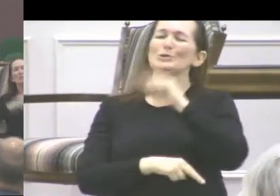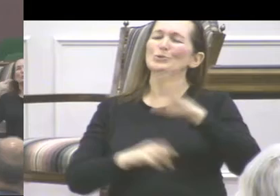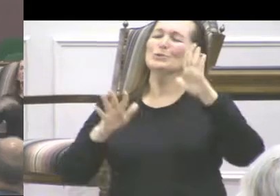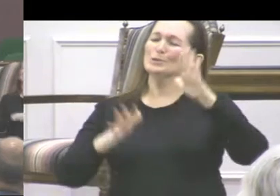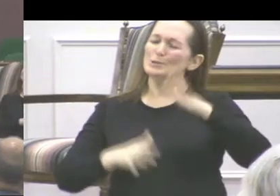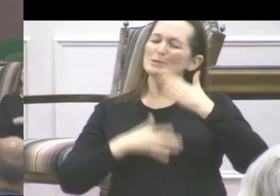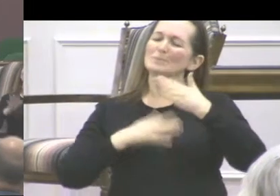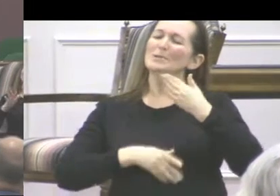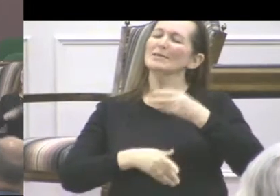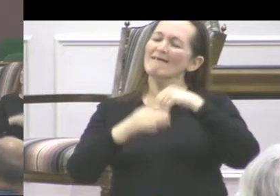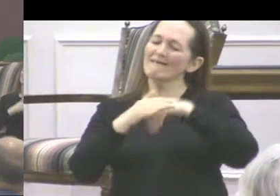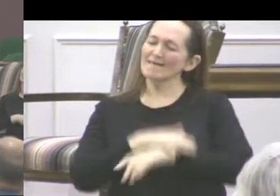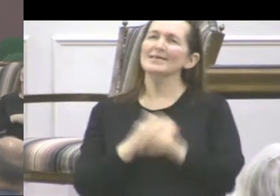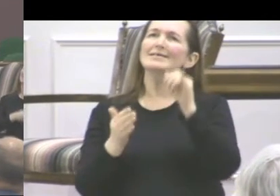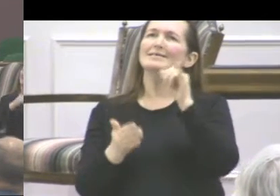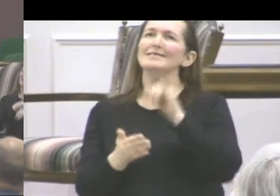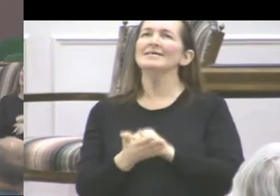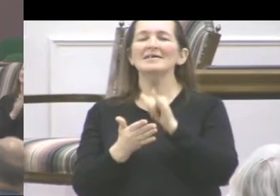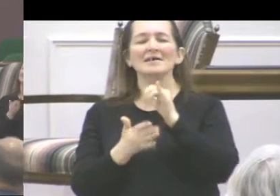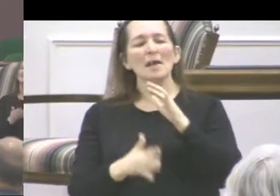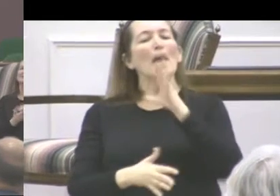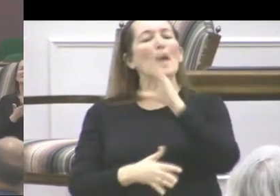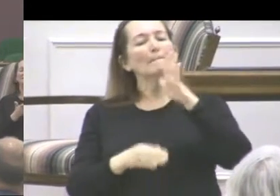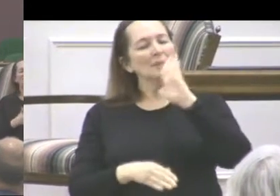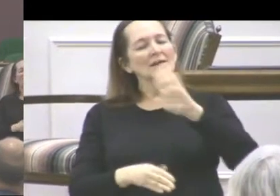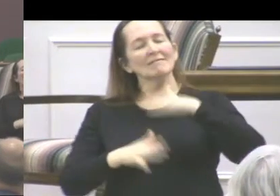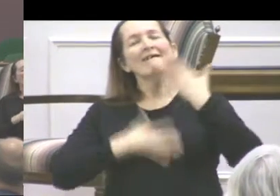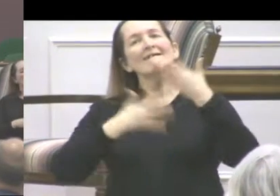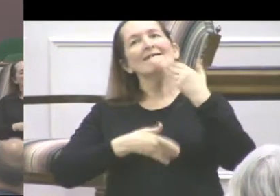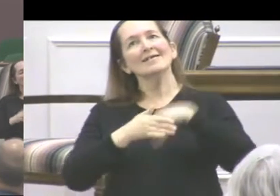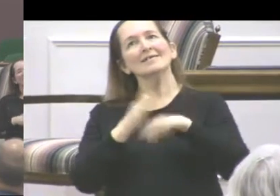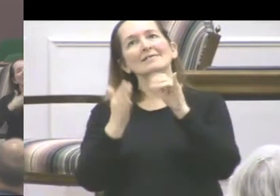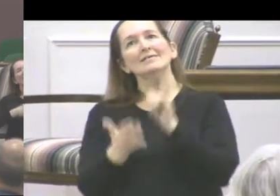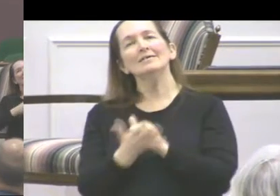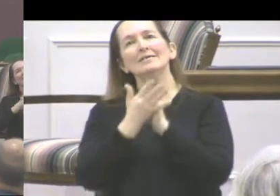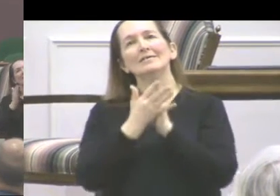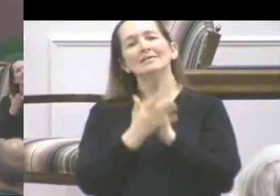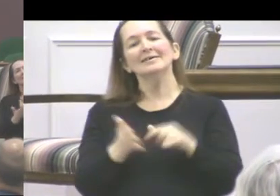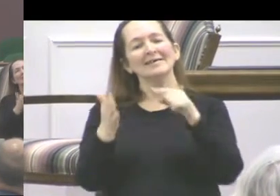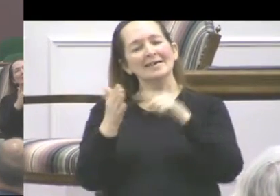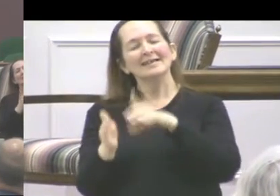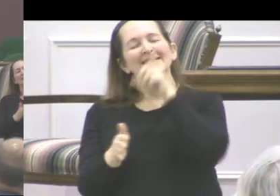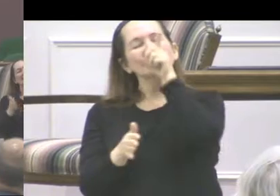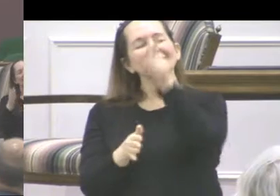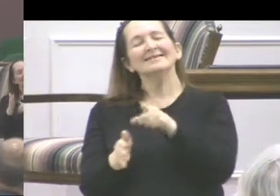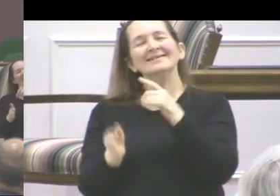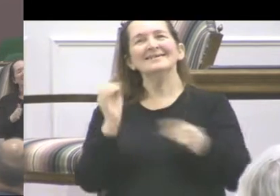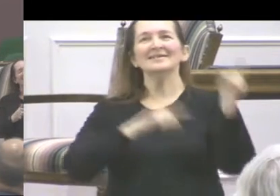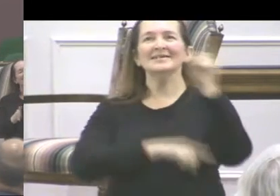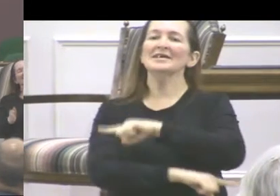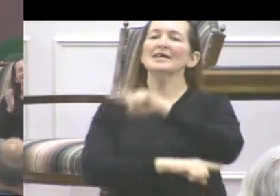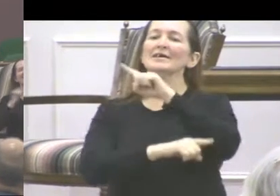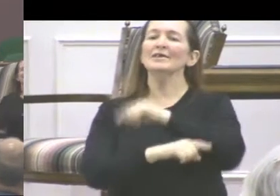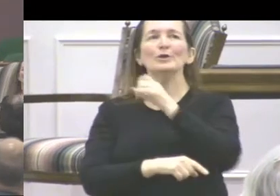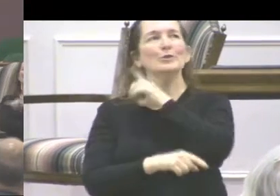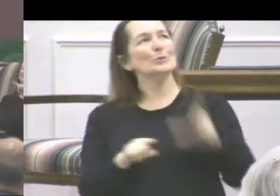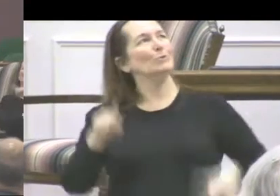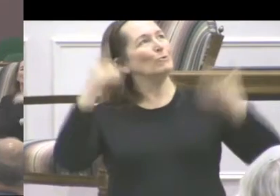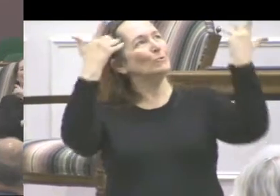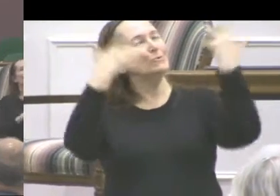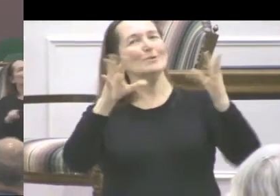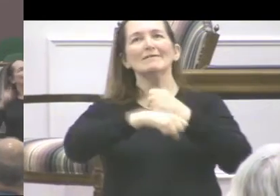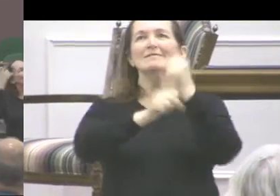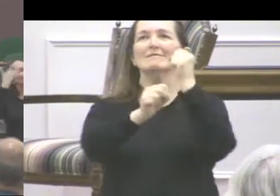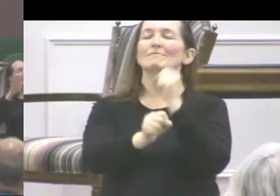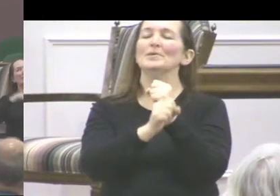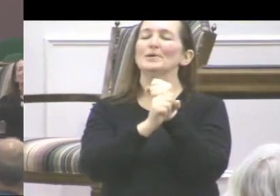We will rejoice and be glad in Him, and be glad in Him. This is the day